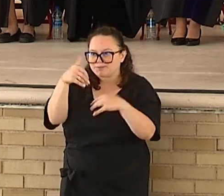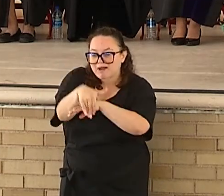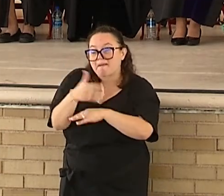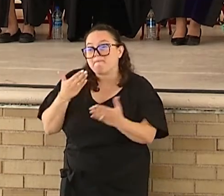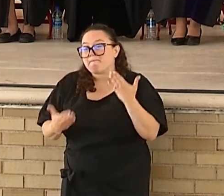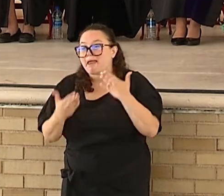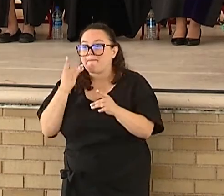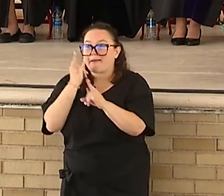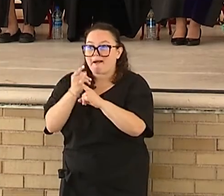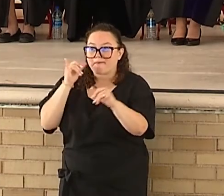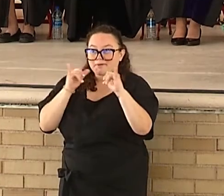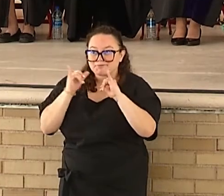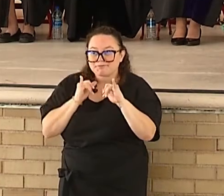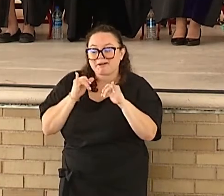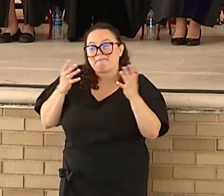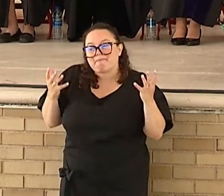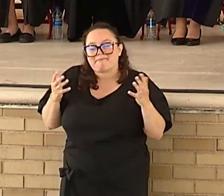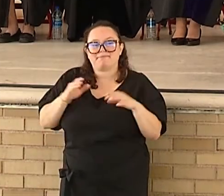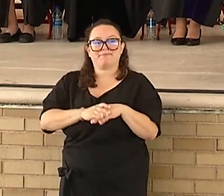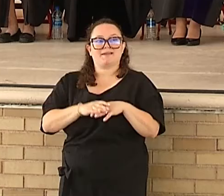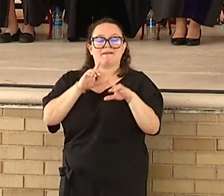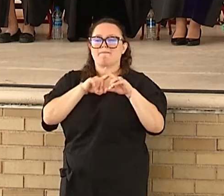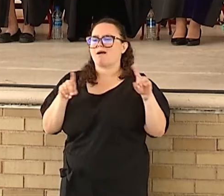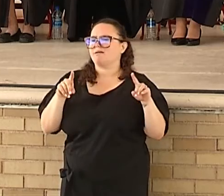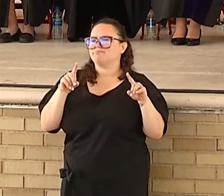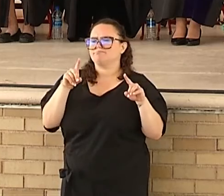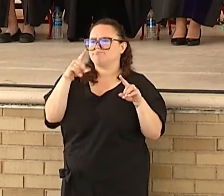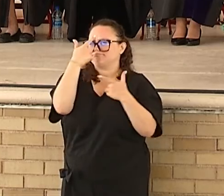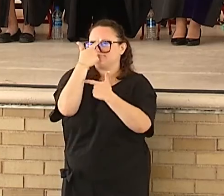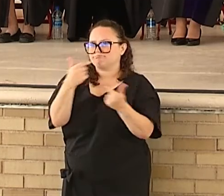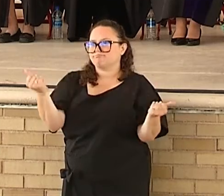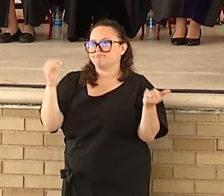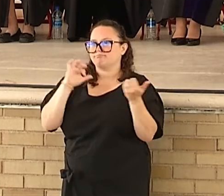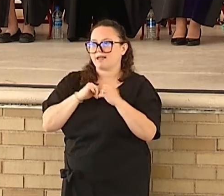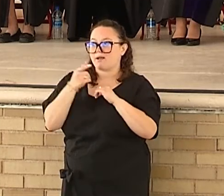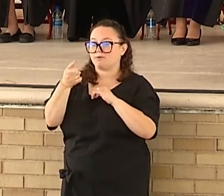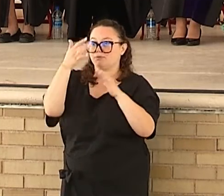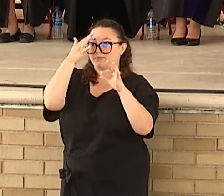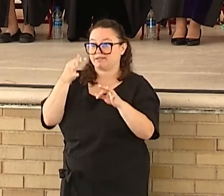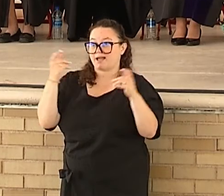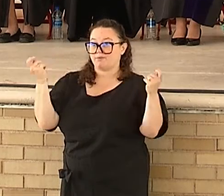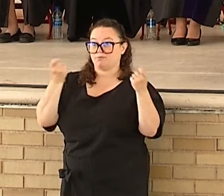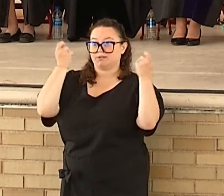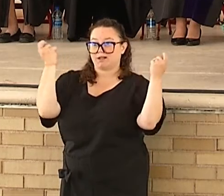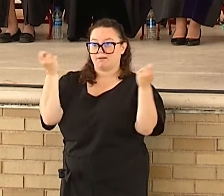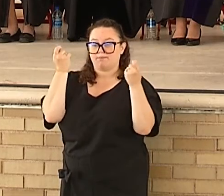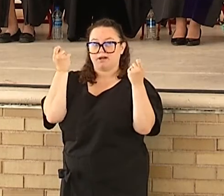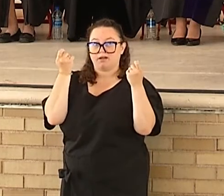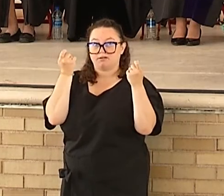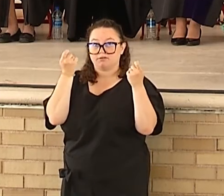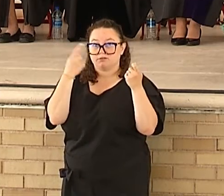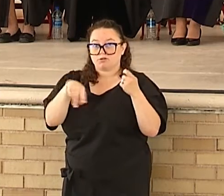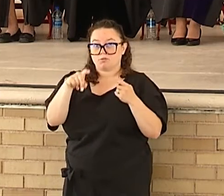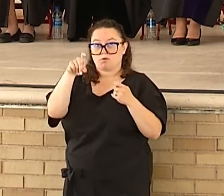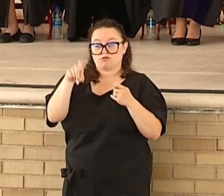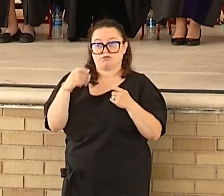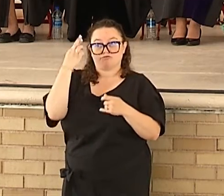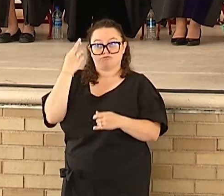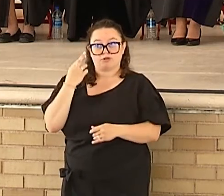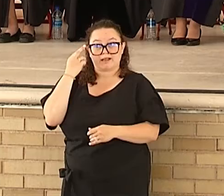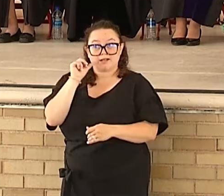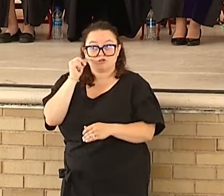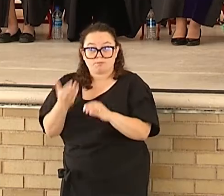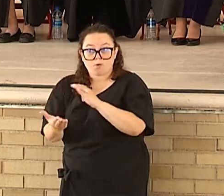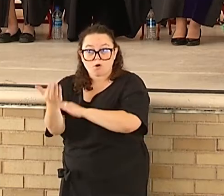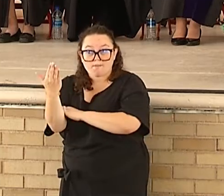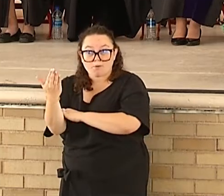But in all seriousness, however you celebrate tonight, you should know that tomorrow morning you have to